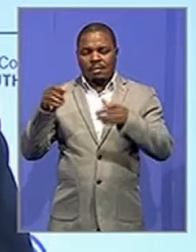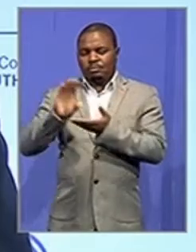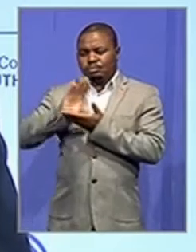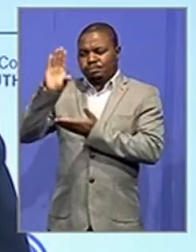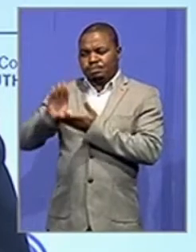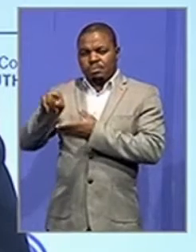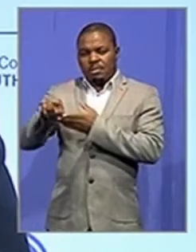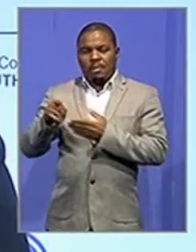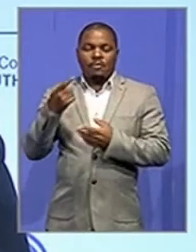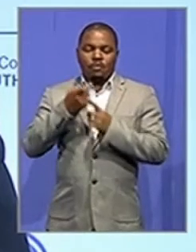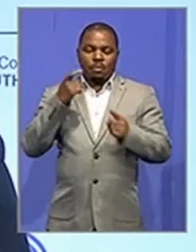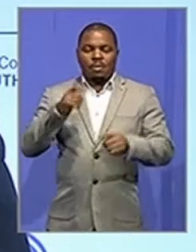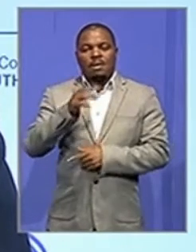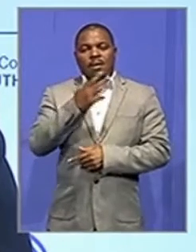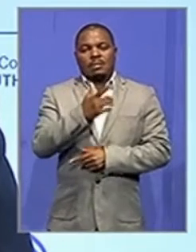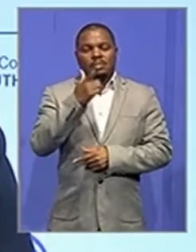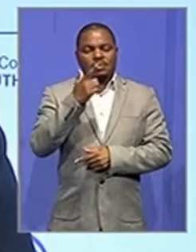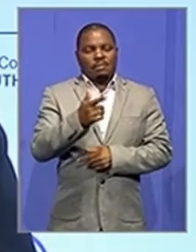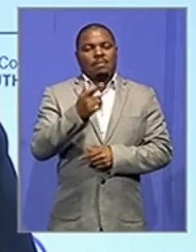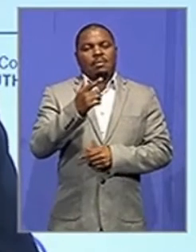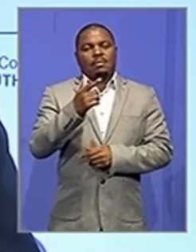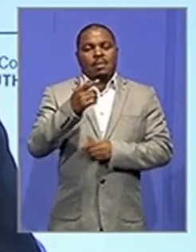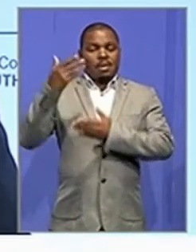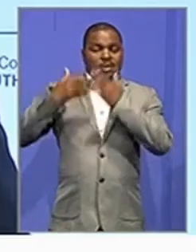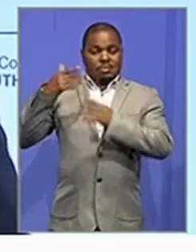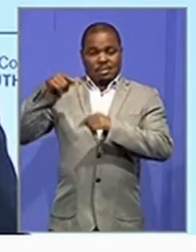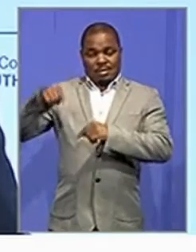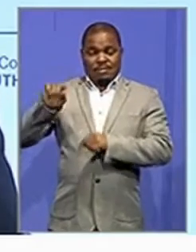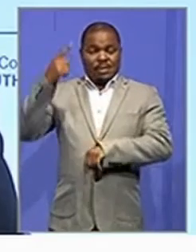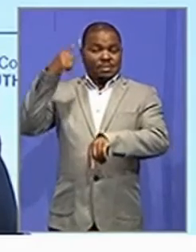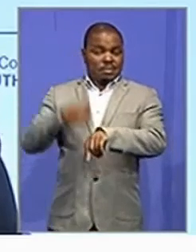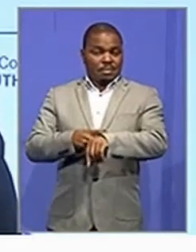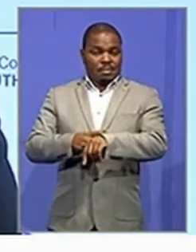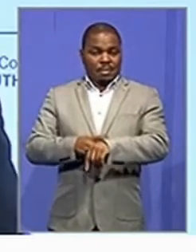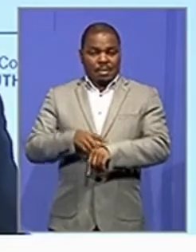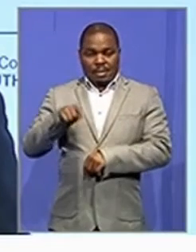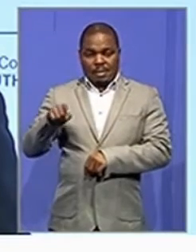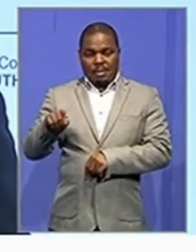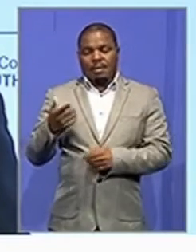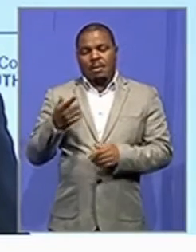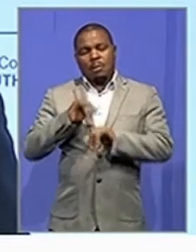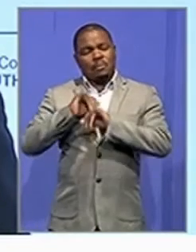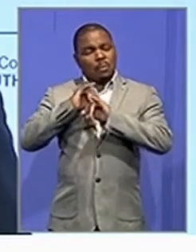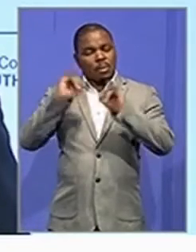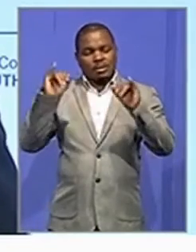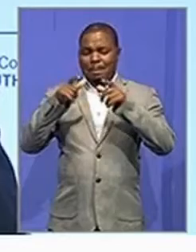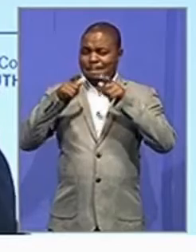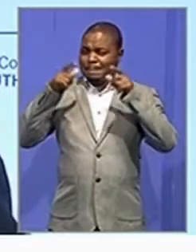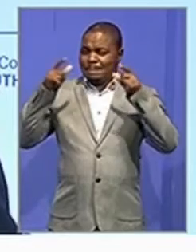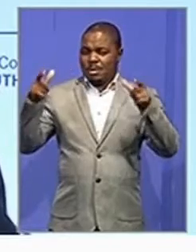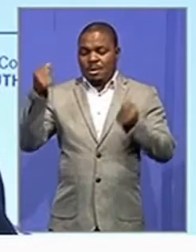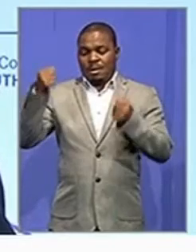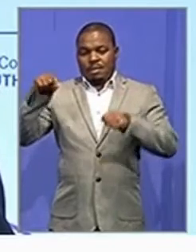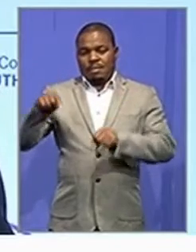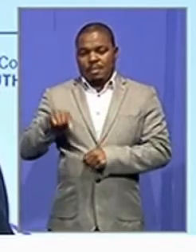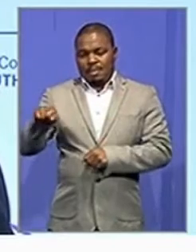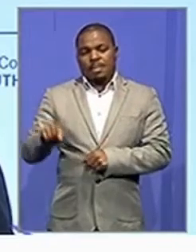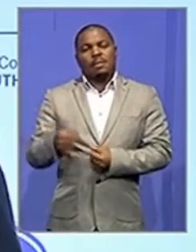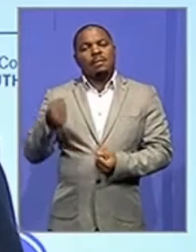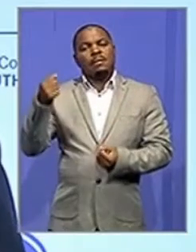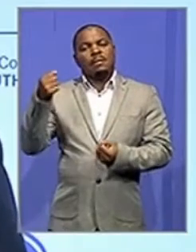97-year history in South Africa and one of the largest ever in the local automotive industry. And this represents Ford's